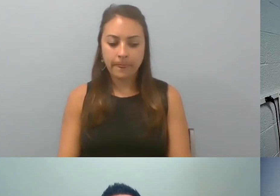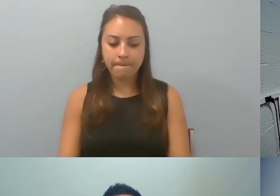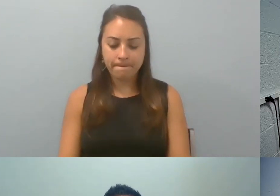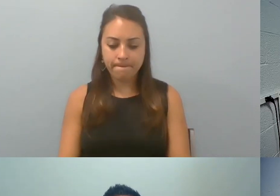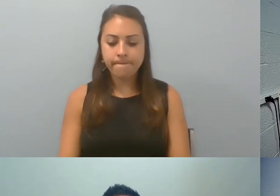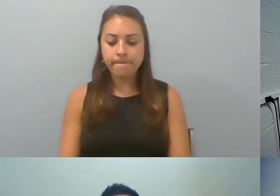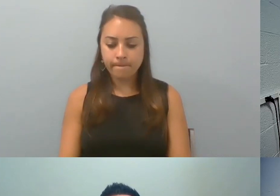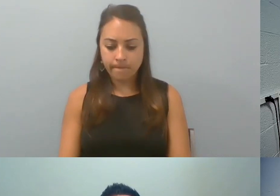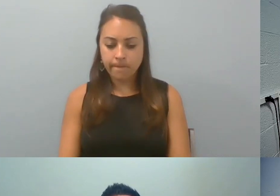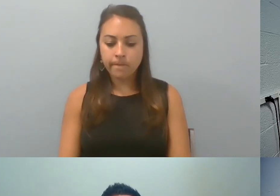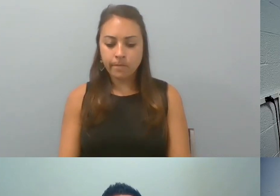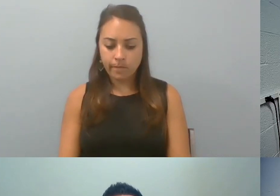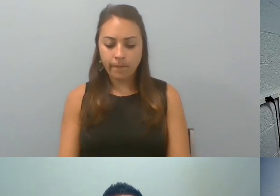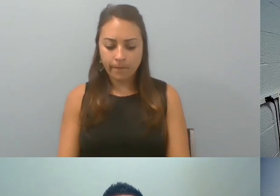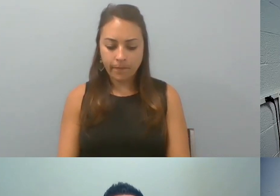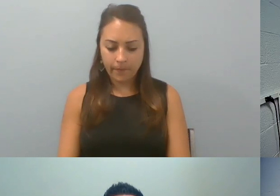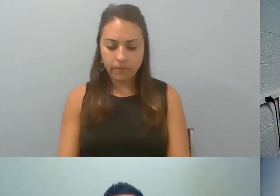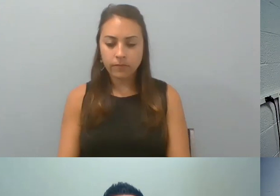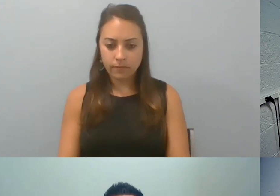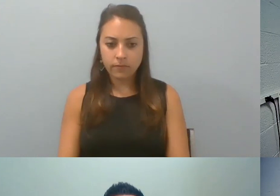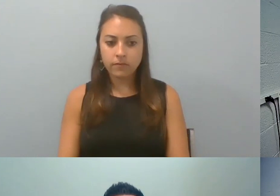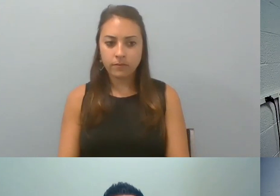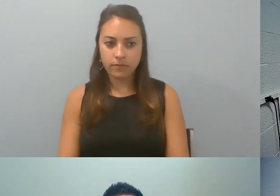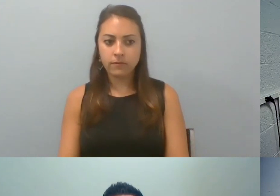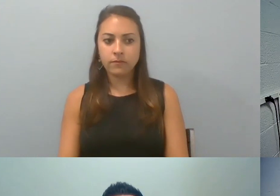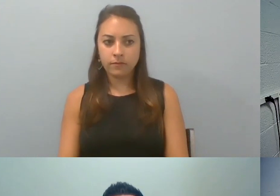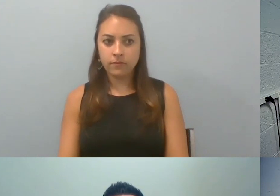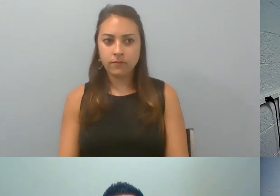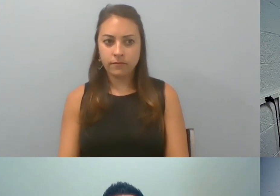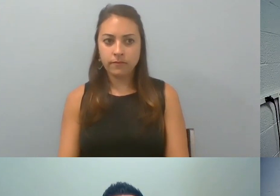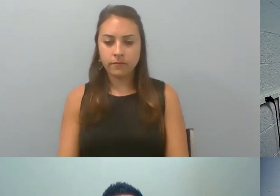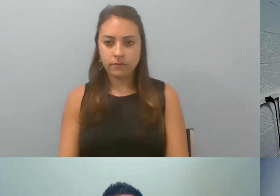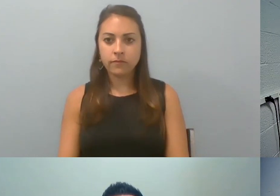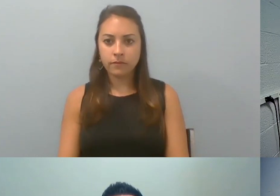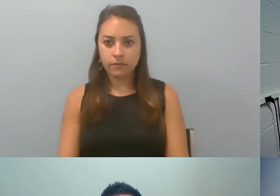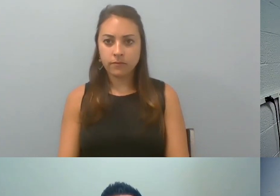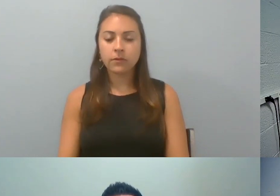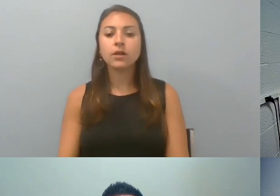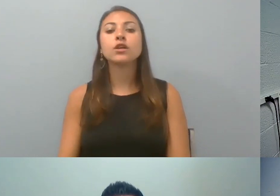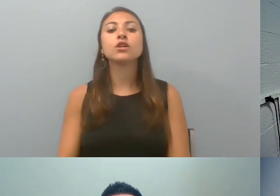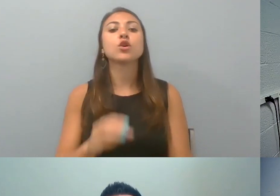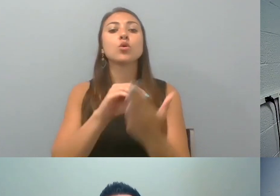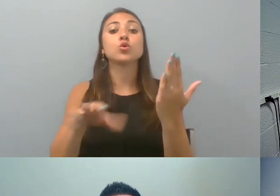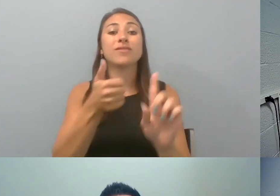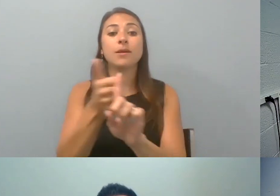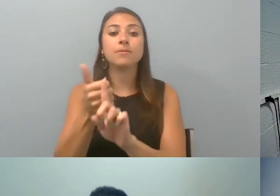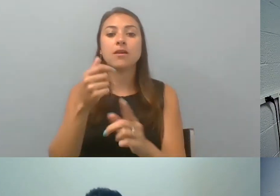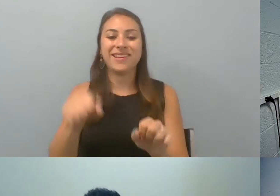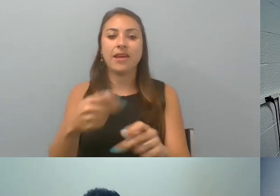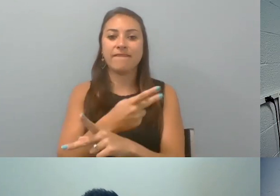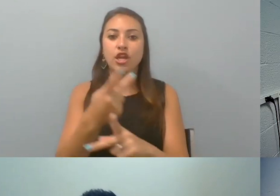that I can self-navigate, or is this a situation where it would really be safer for you to have food prepared in a different way? All of those things